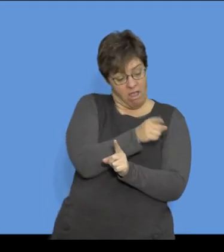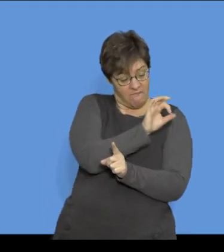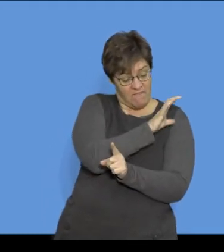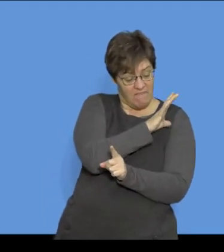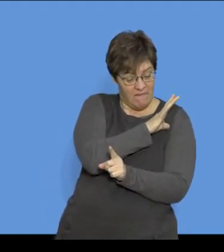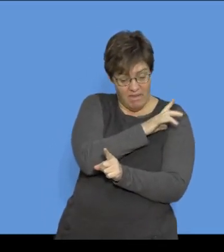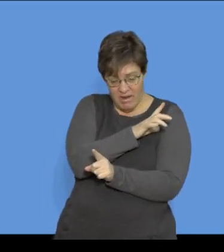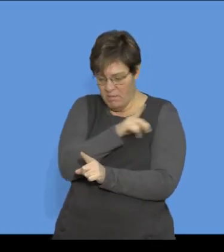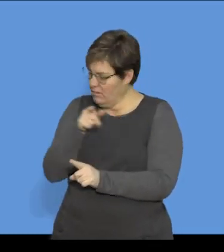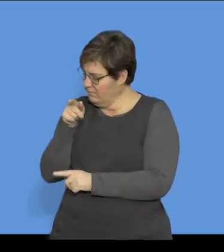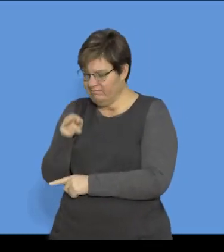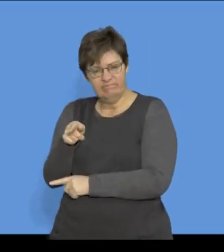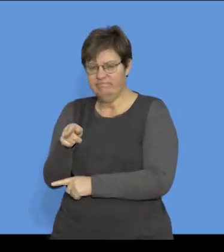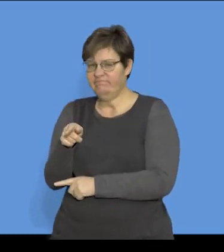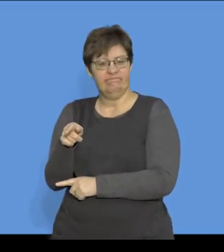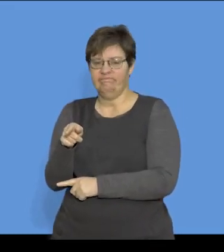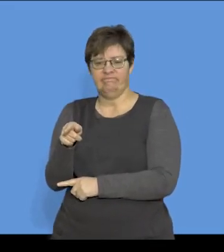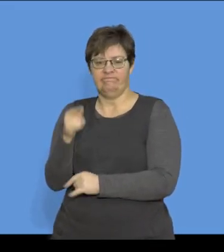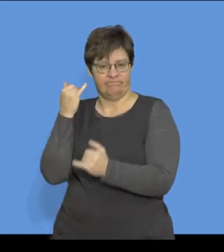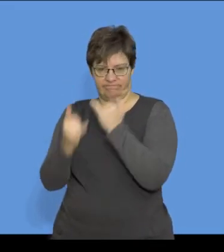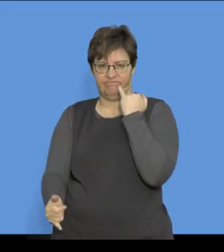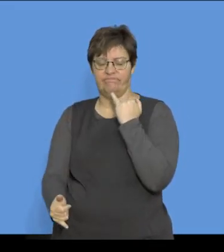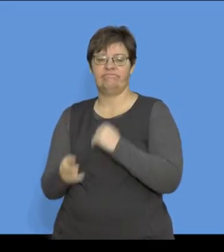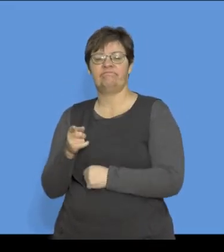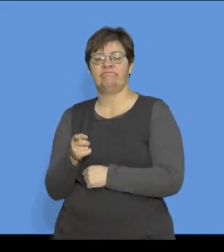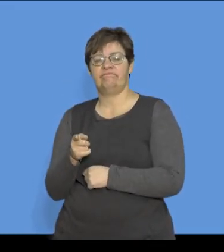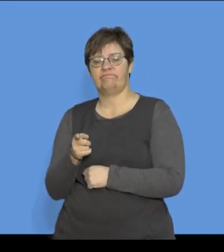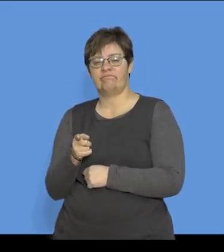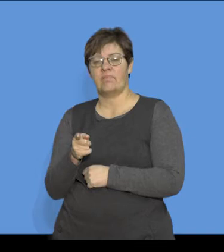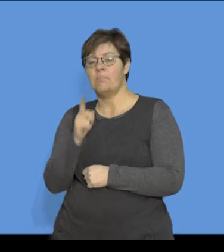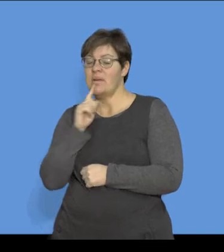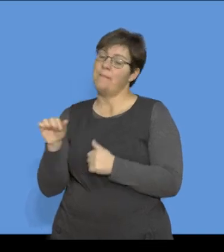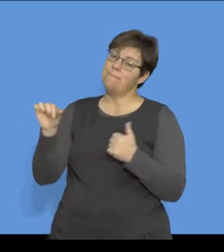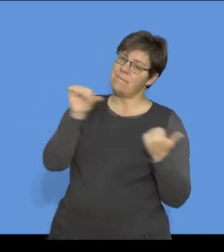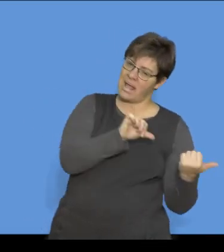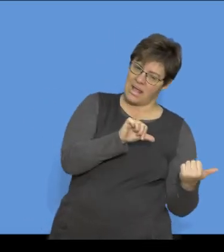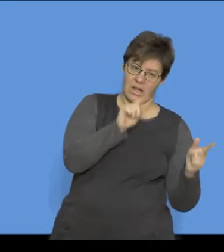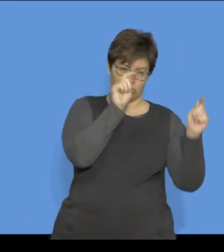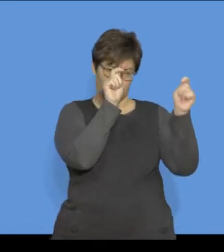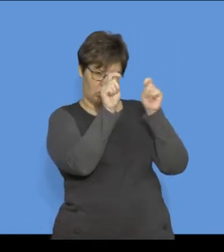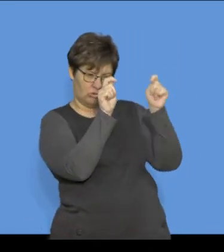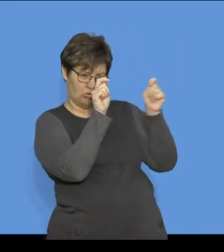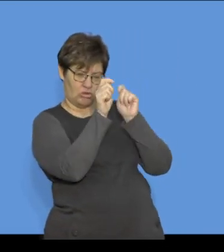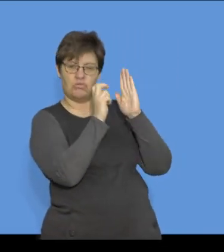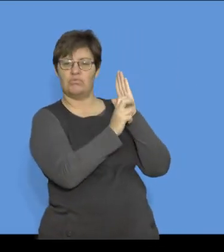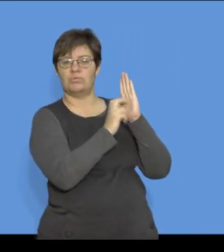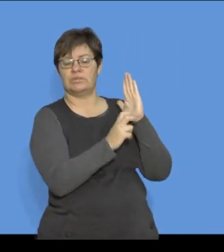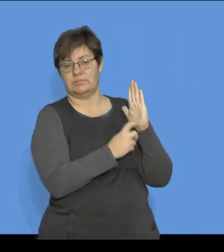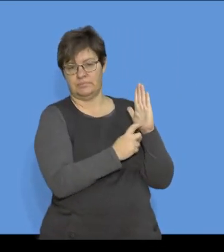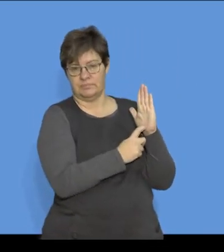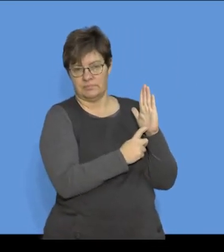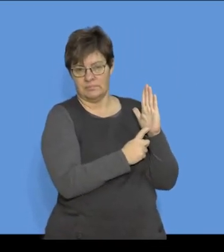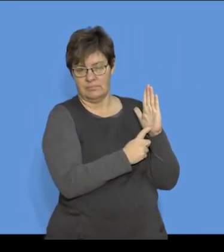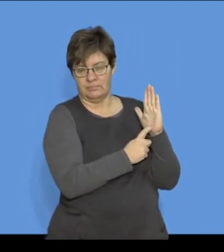particular conjecture that you made. Then you would need to go back and refine it, meaning refining would simply just